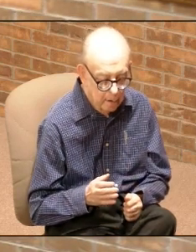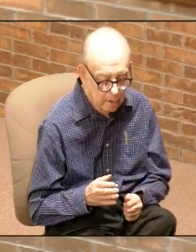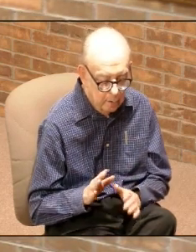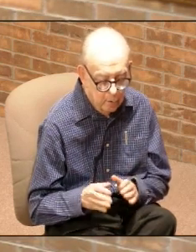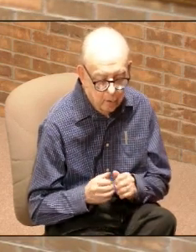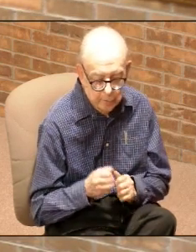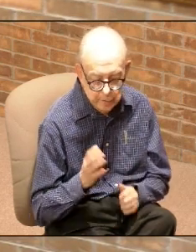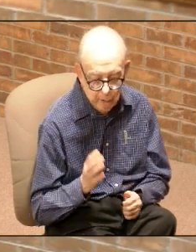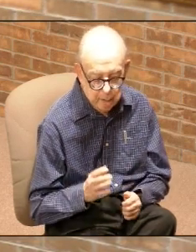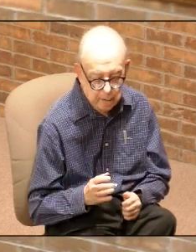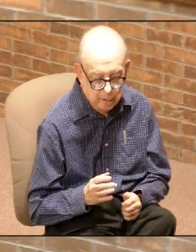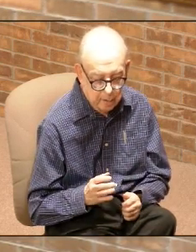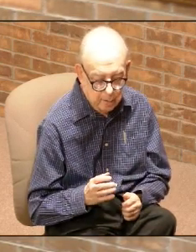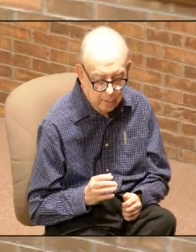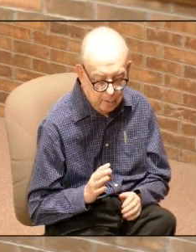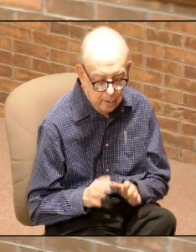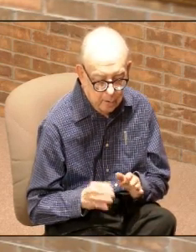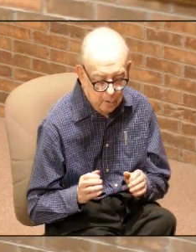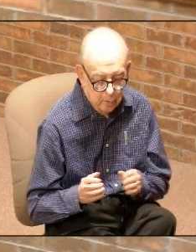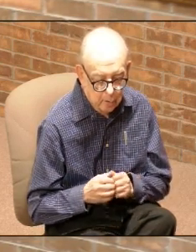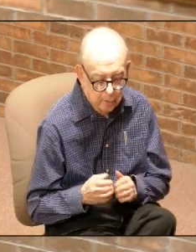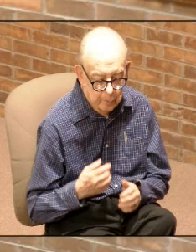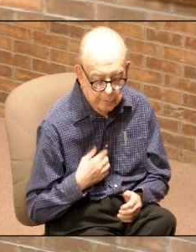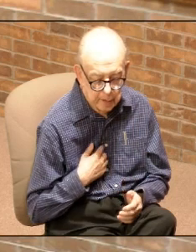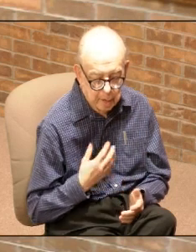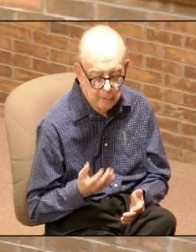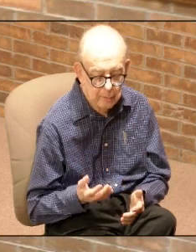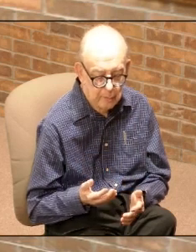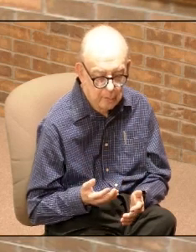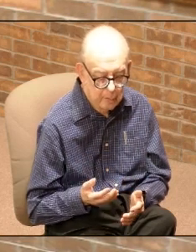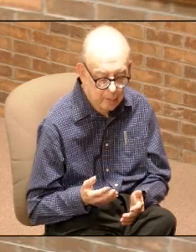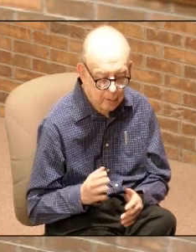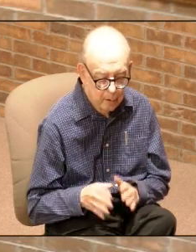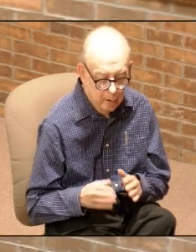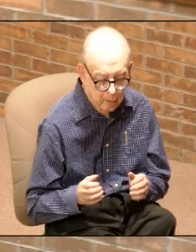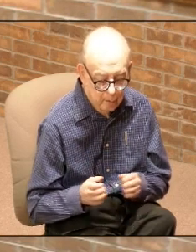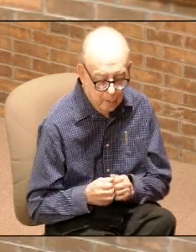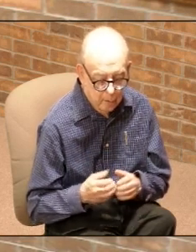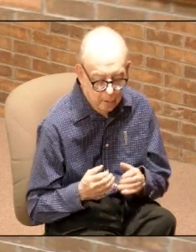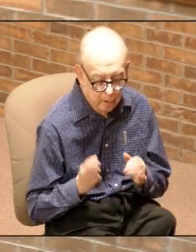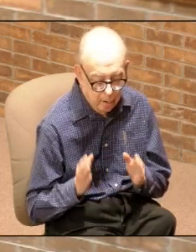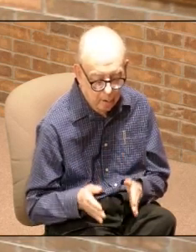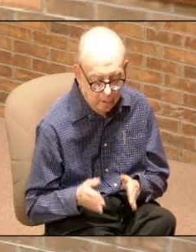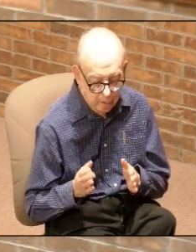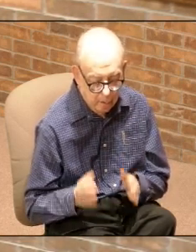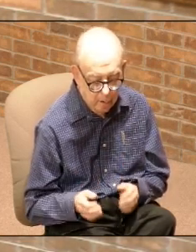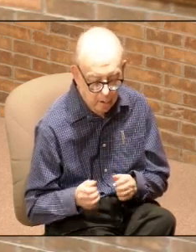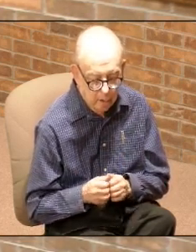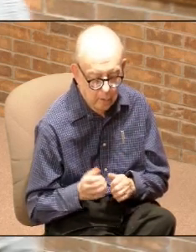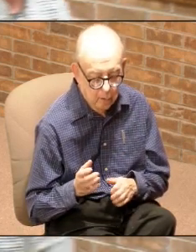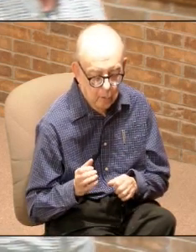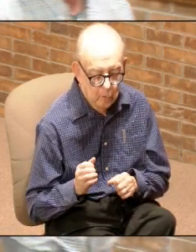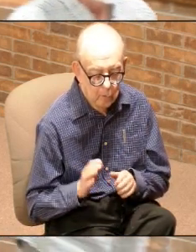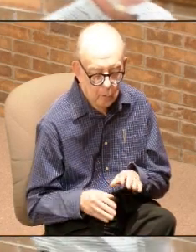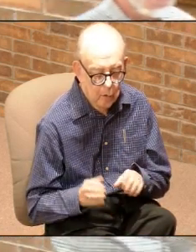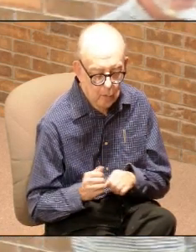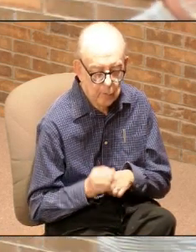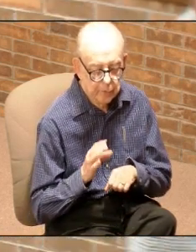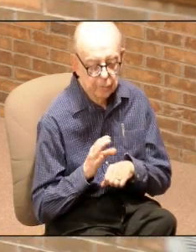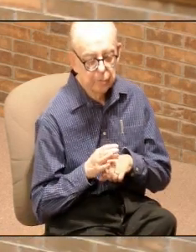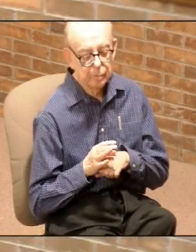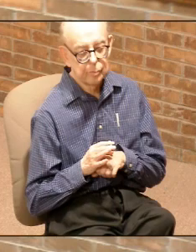walk with God. It's a walk with me. A walk with an individual and a walk with the church.